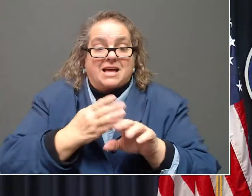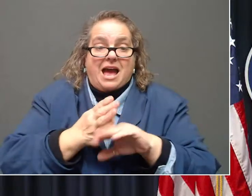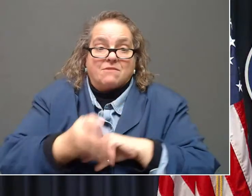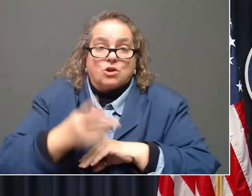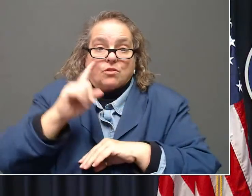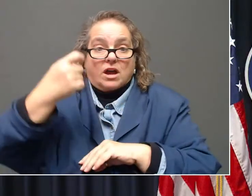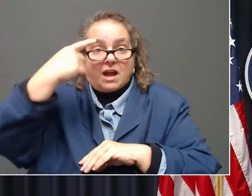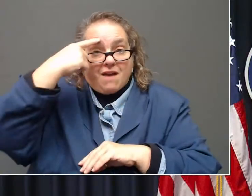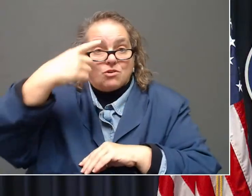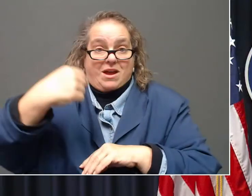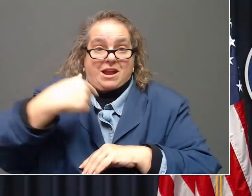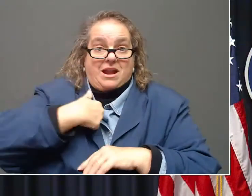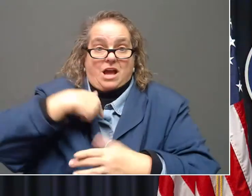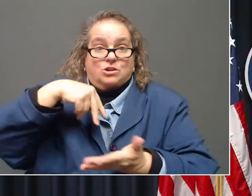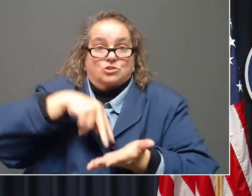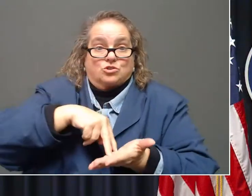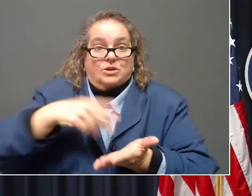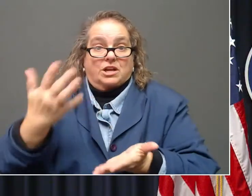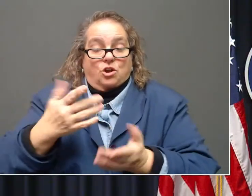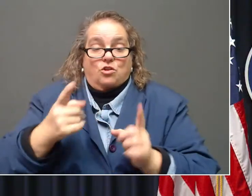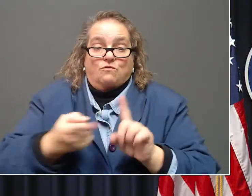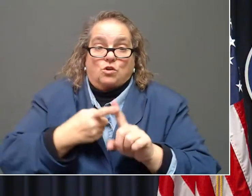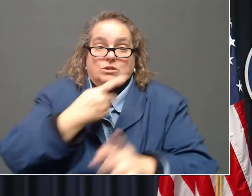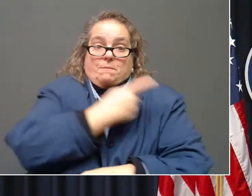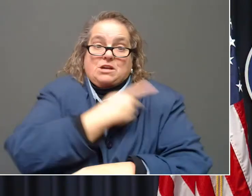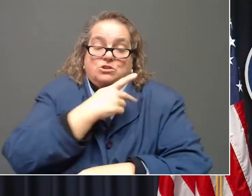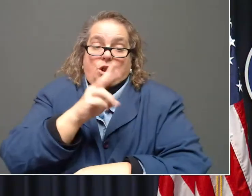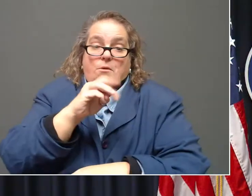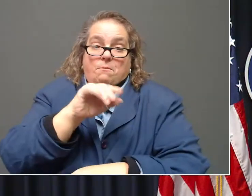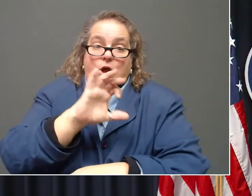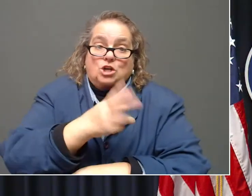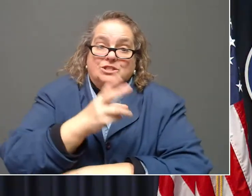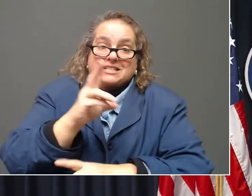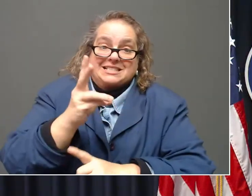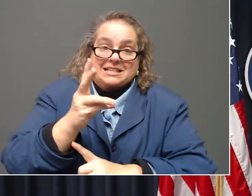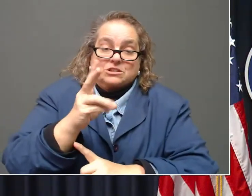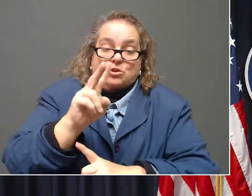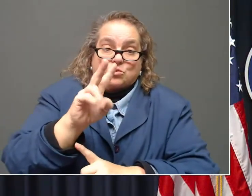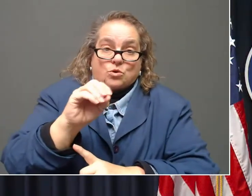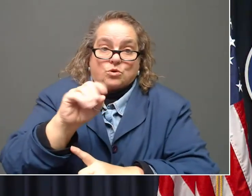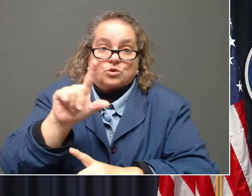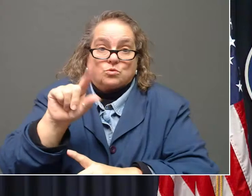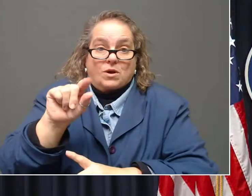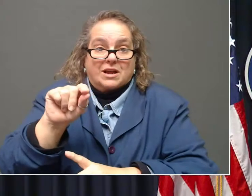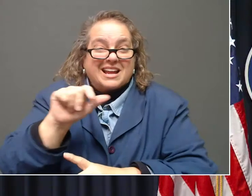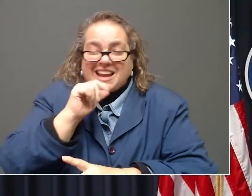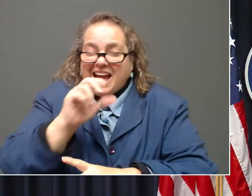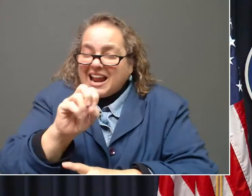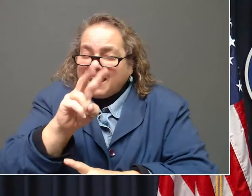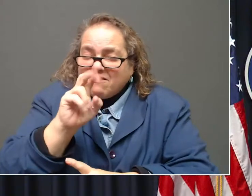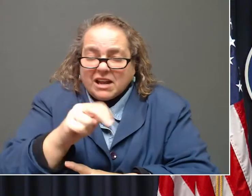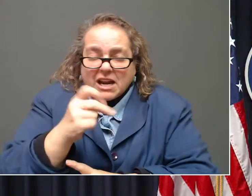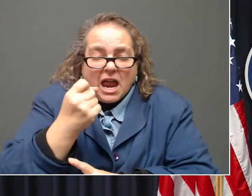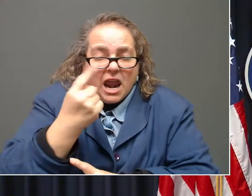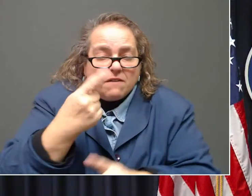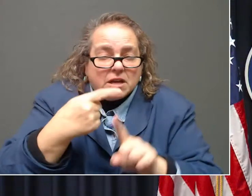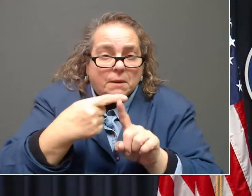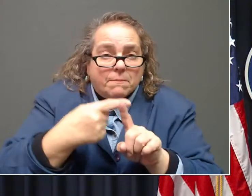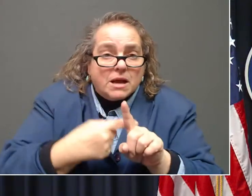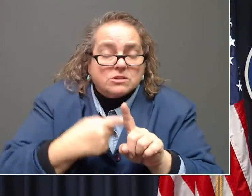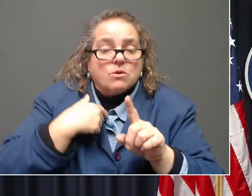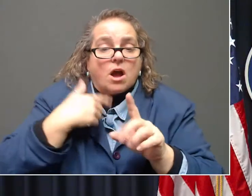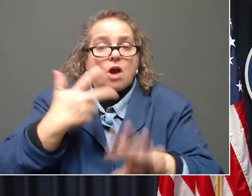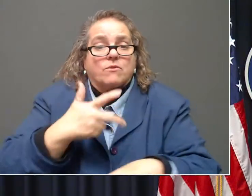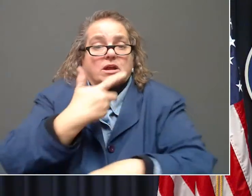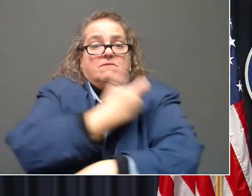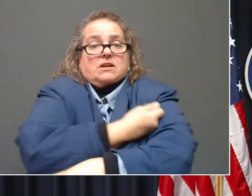now because there's also federal agencies, so the VA, federal prisons, and others. When you add what they've done, I'm confident that as I'm talking